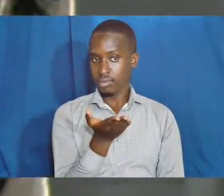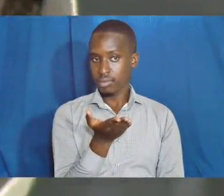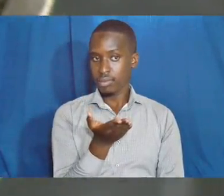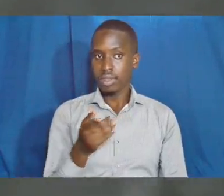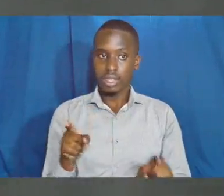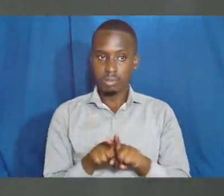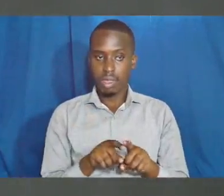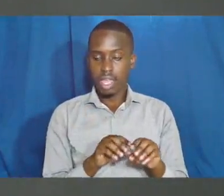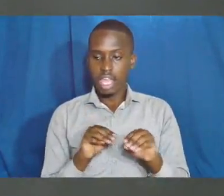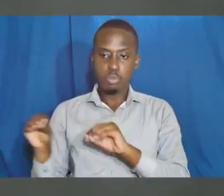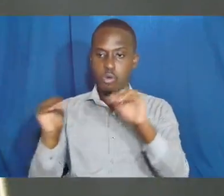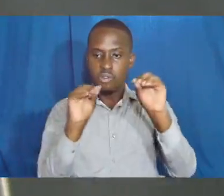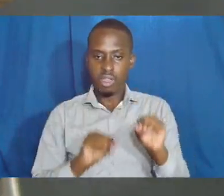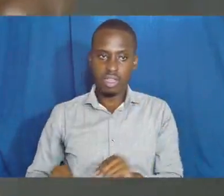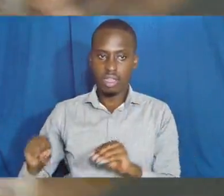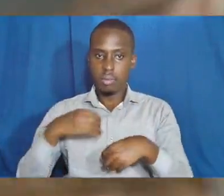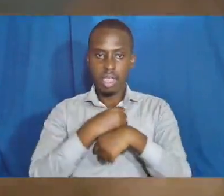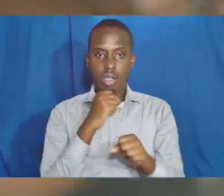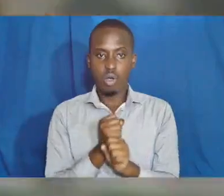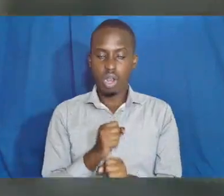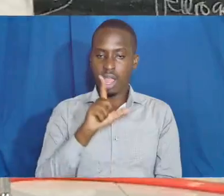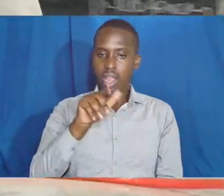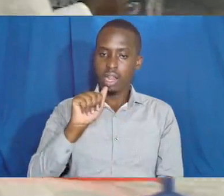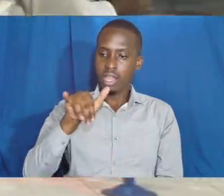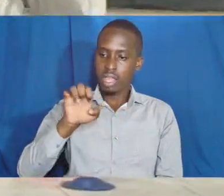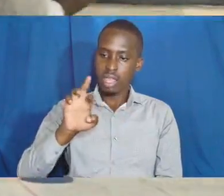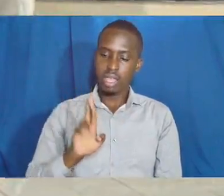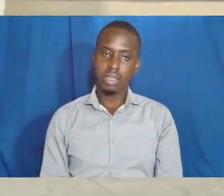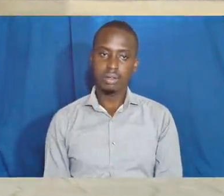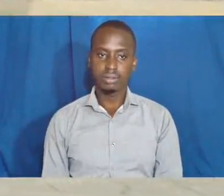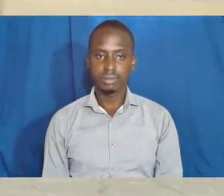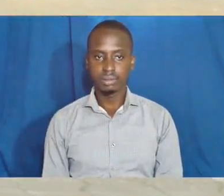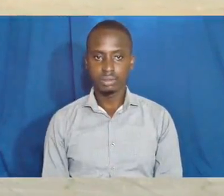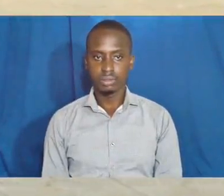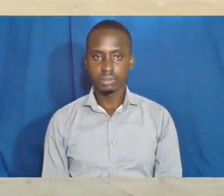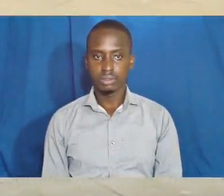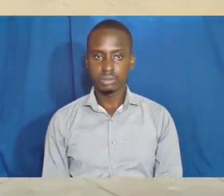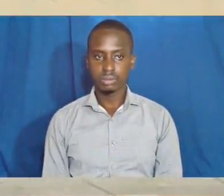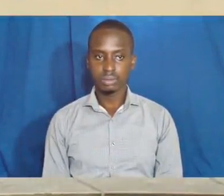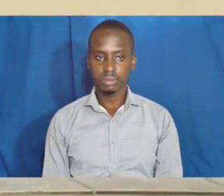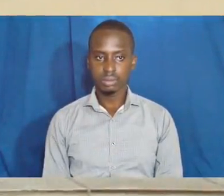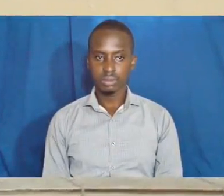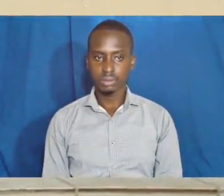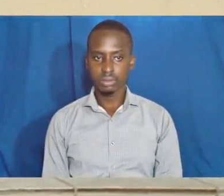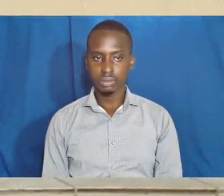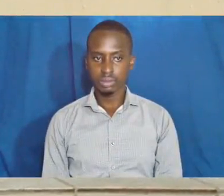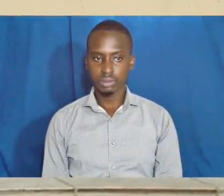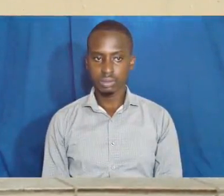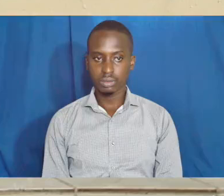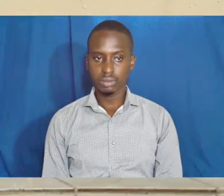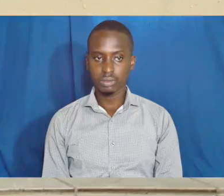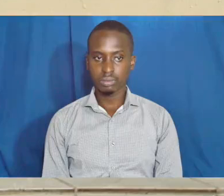methylbenzene is moving up, so it forms a layer. So that is one other example of methyl orange,